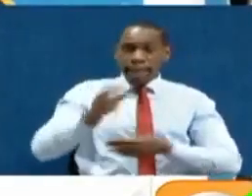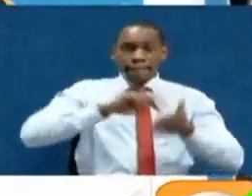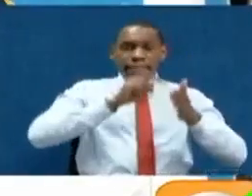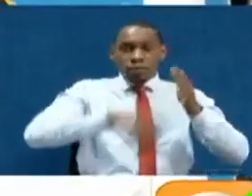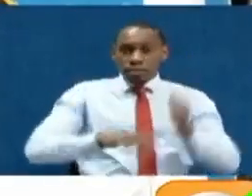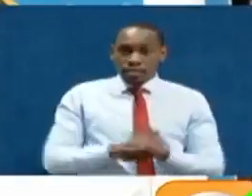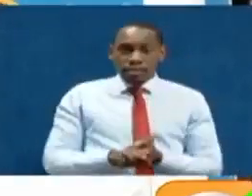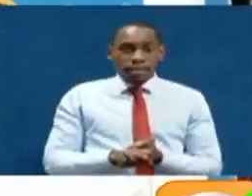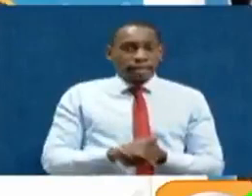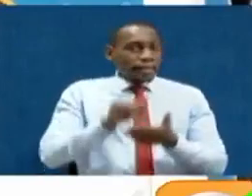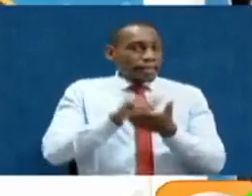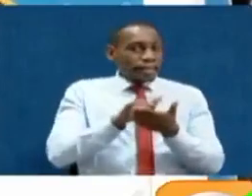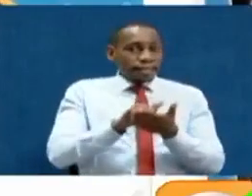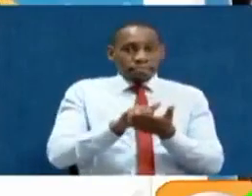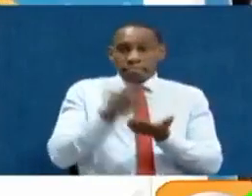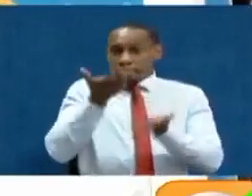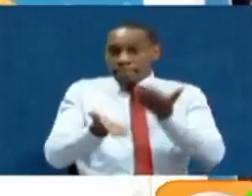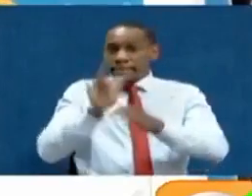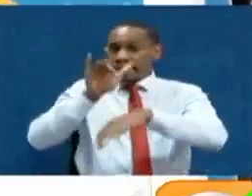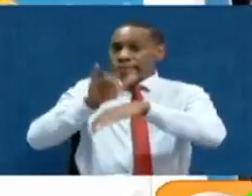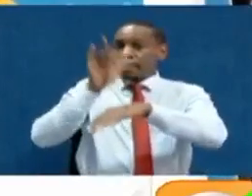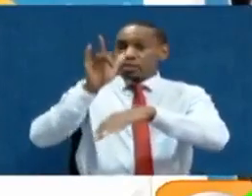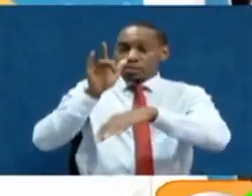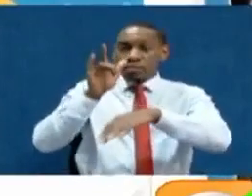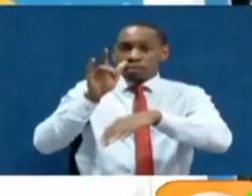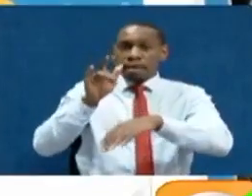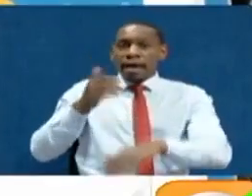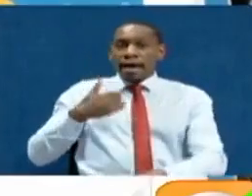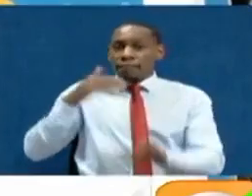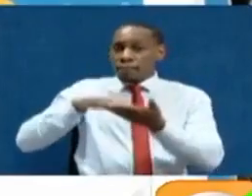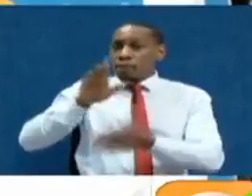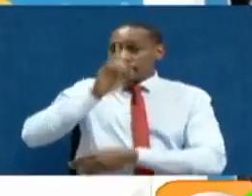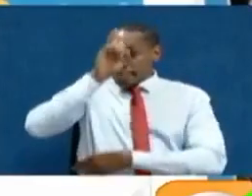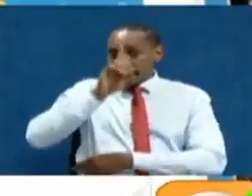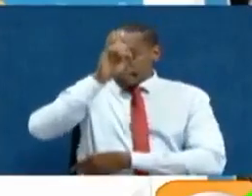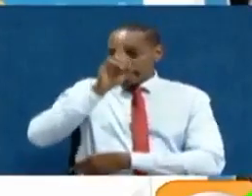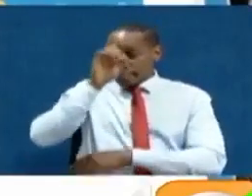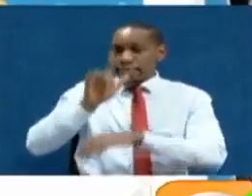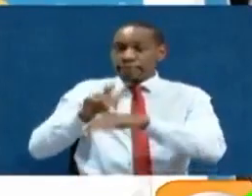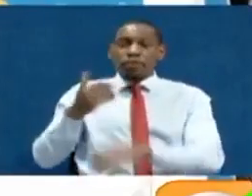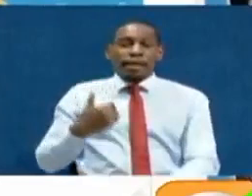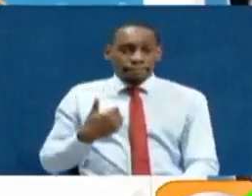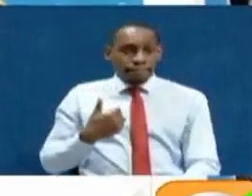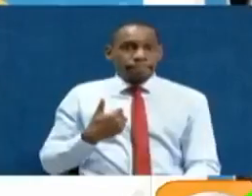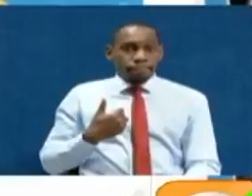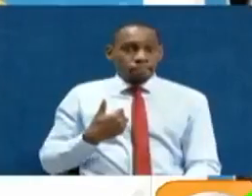means either the infection is they are getting a more serious form of the infection,